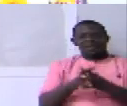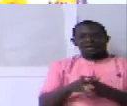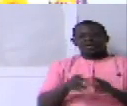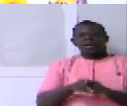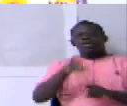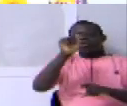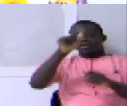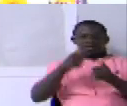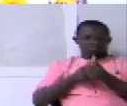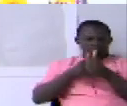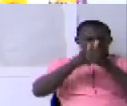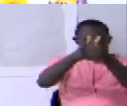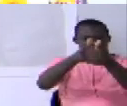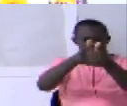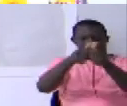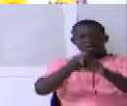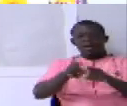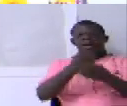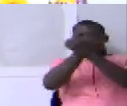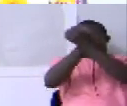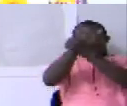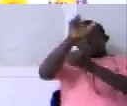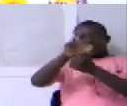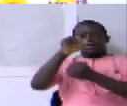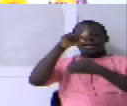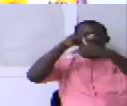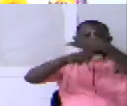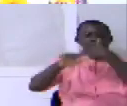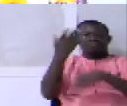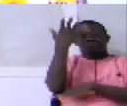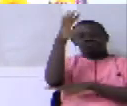You will escort these prisoners to the bush